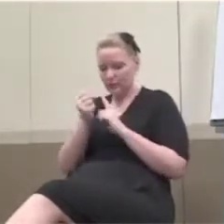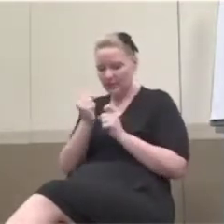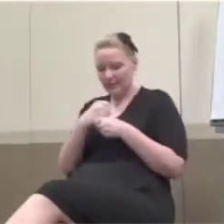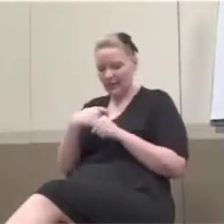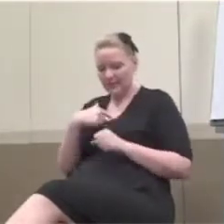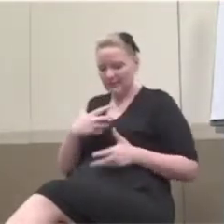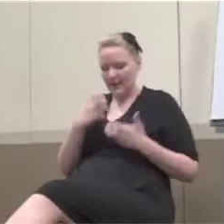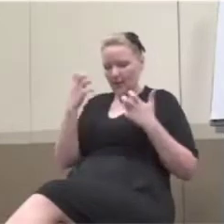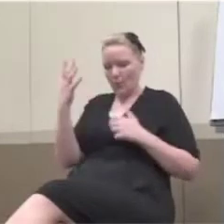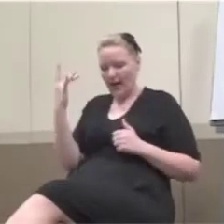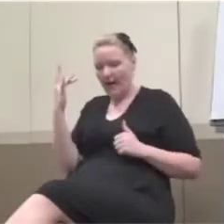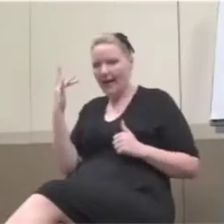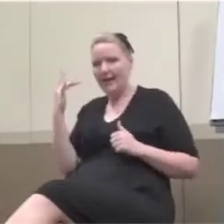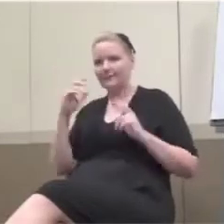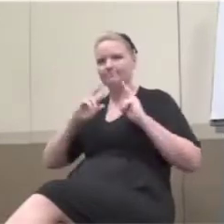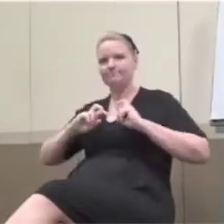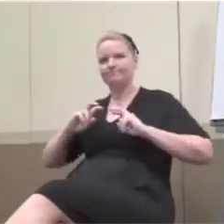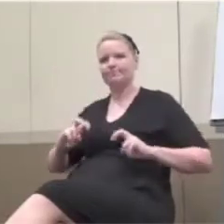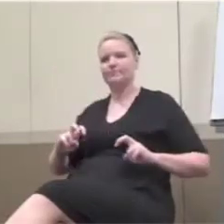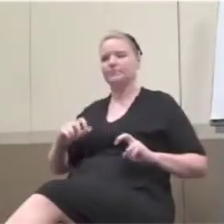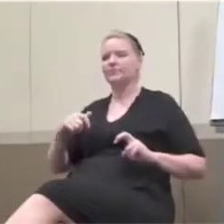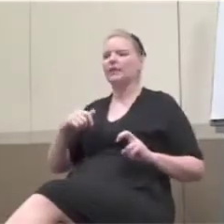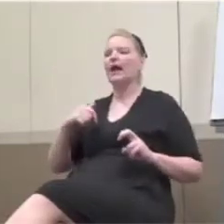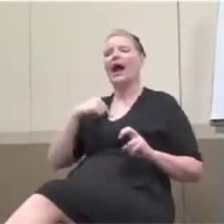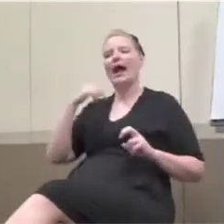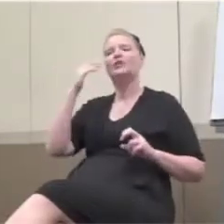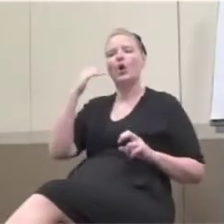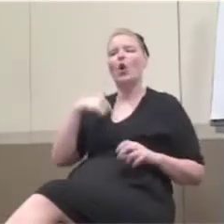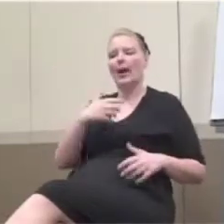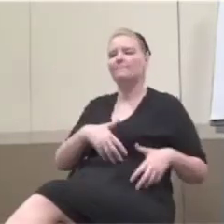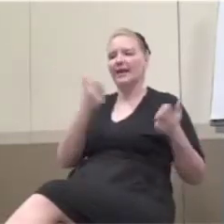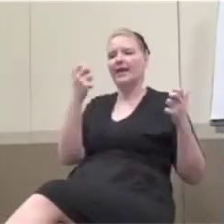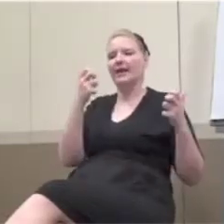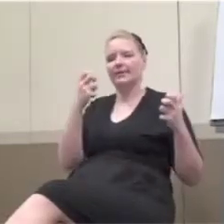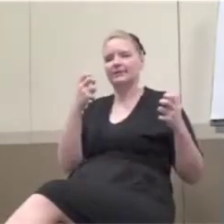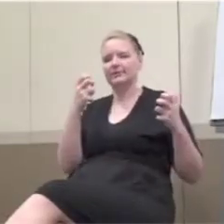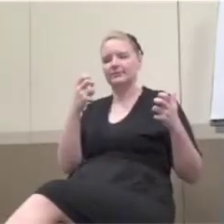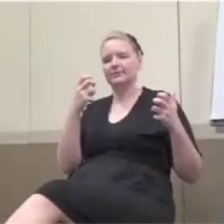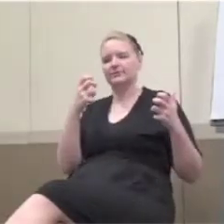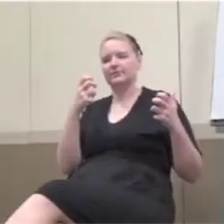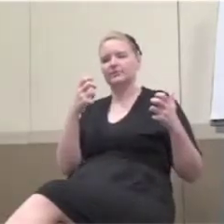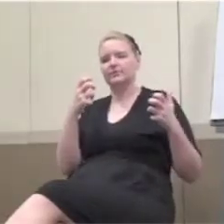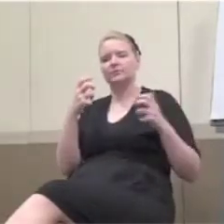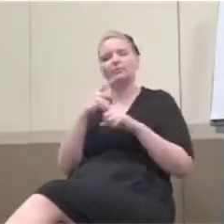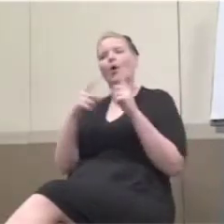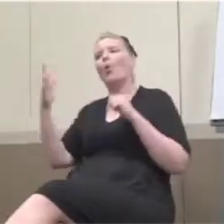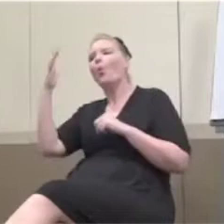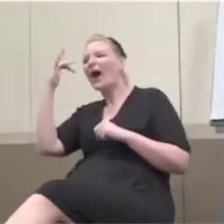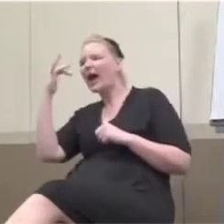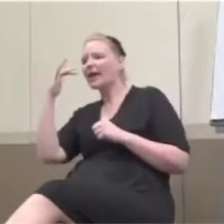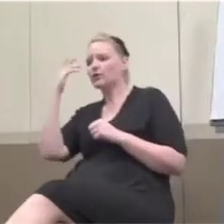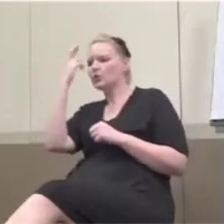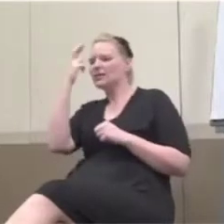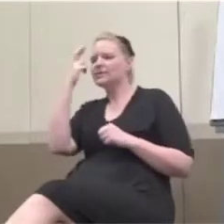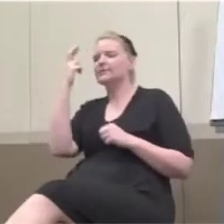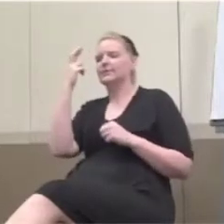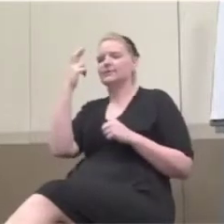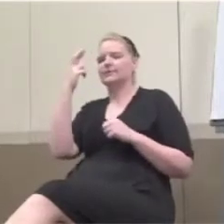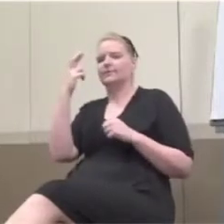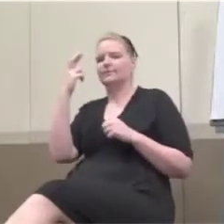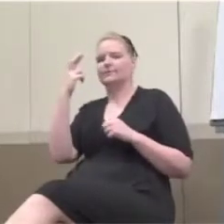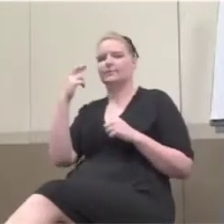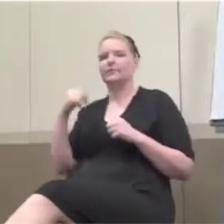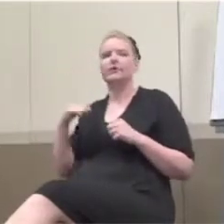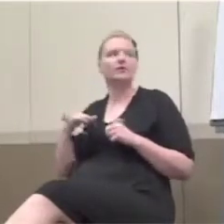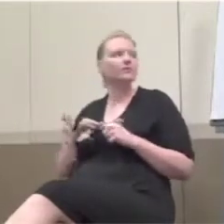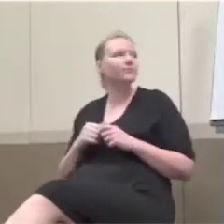Not that the fact I'm mad, blah, blah, blah, blah, blah, blah, but why is that a problem for me? What core value is being trampled on that I'm so angry?